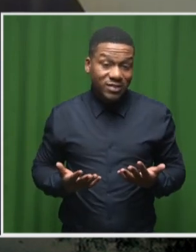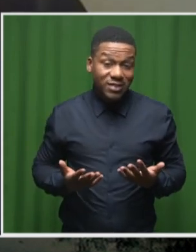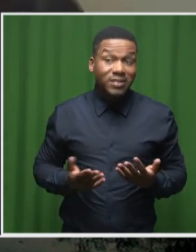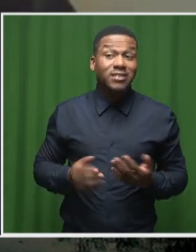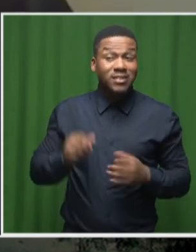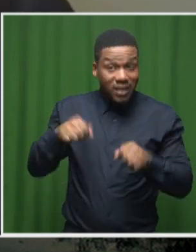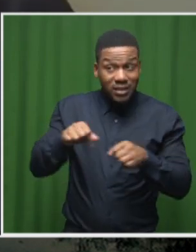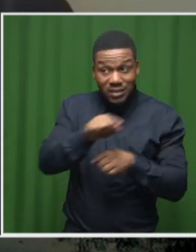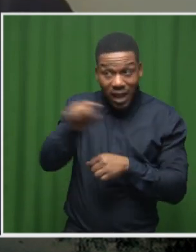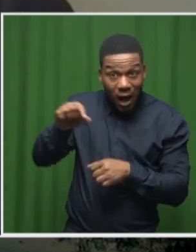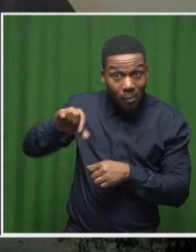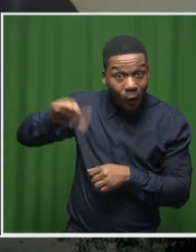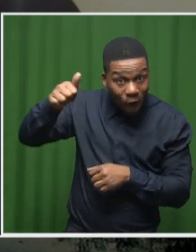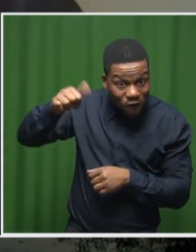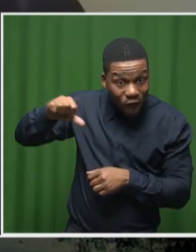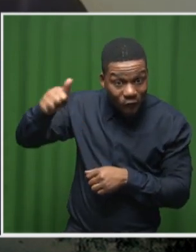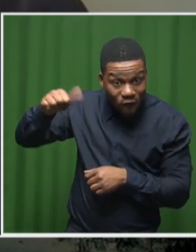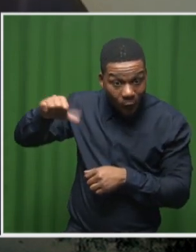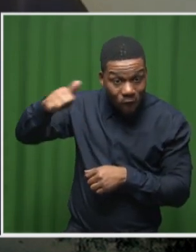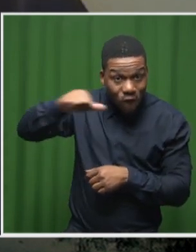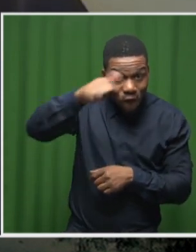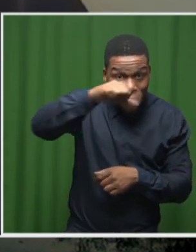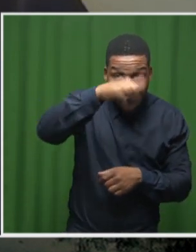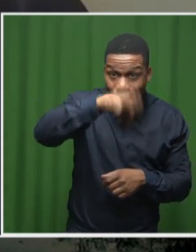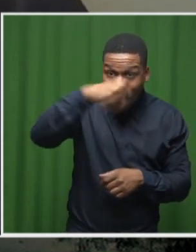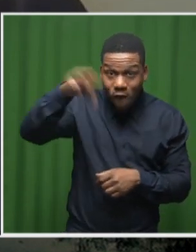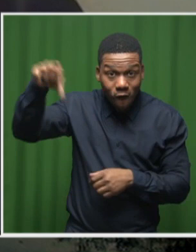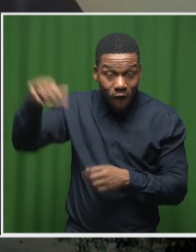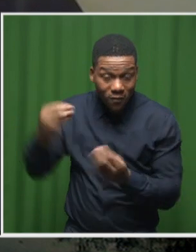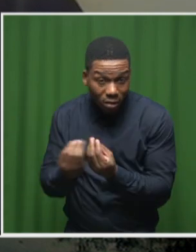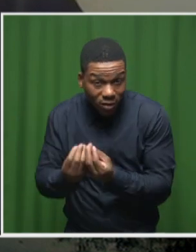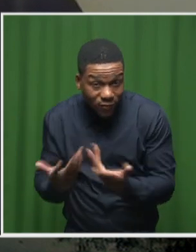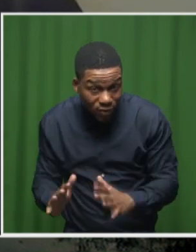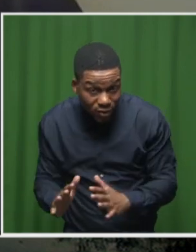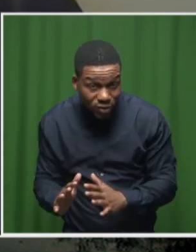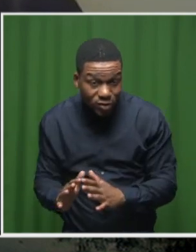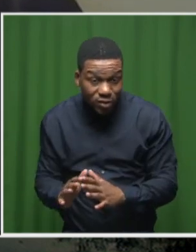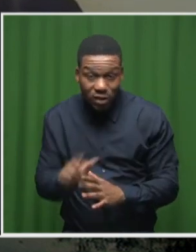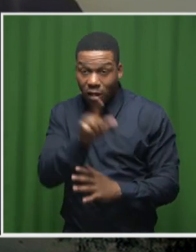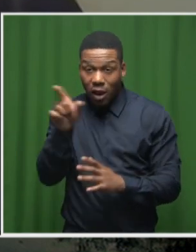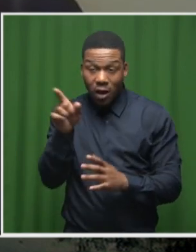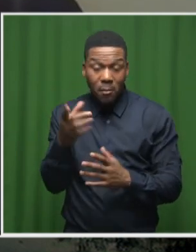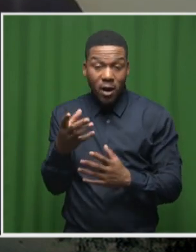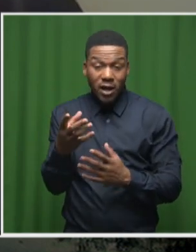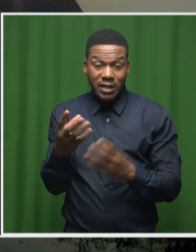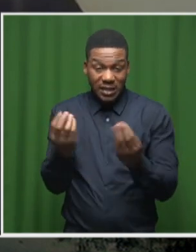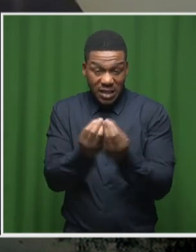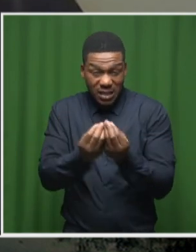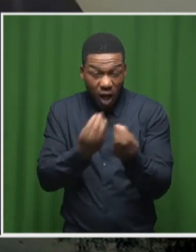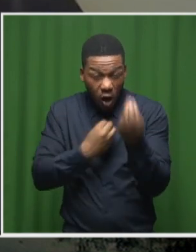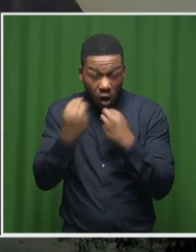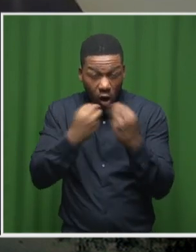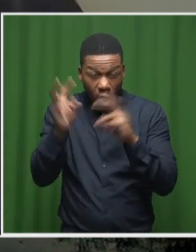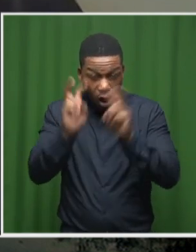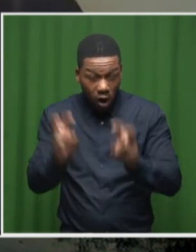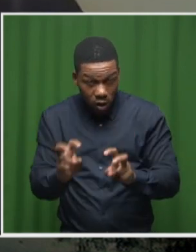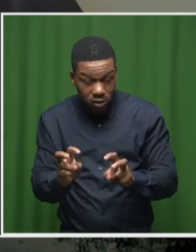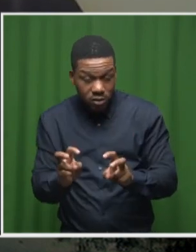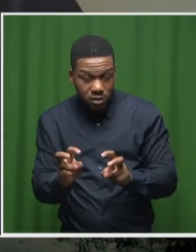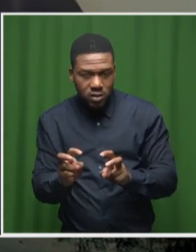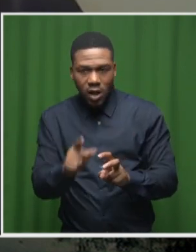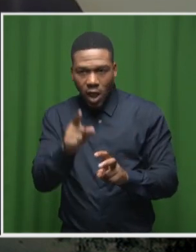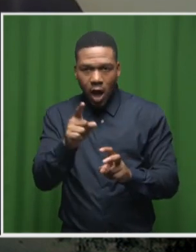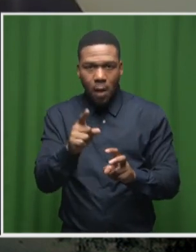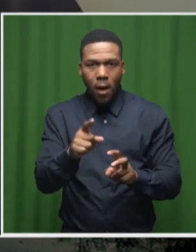those key appliances that actually do draw a lot, and sort of, not going into complete darkness, but